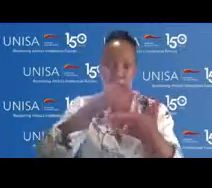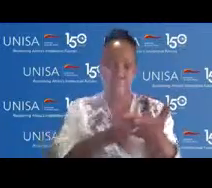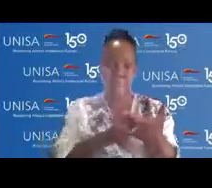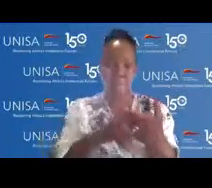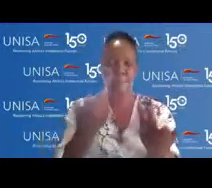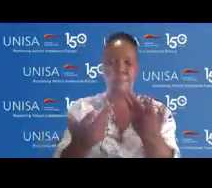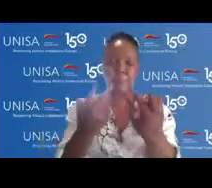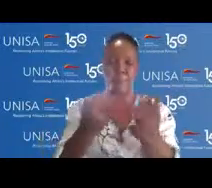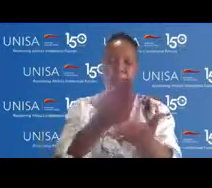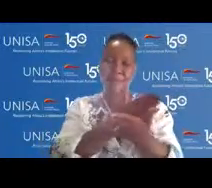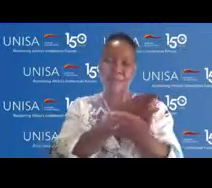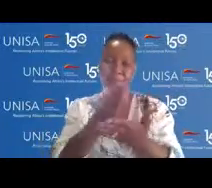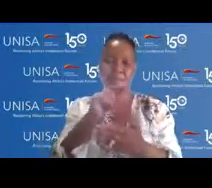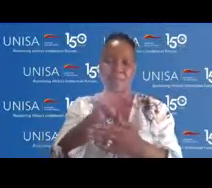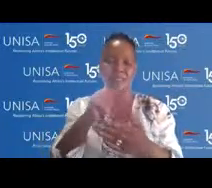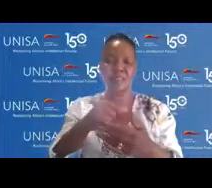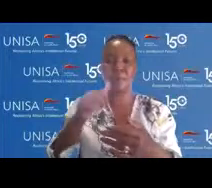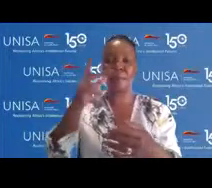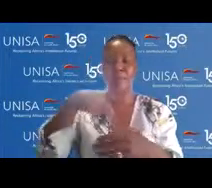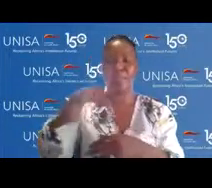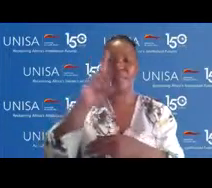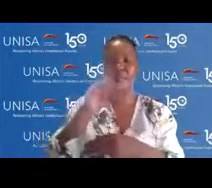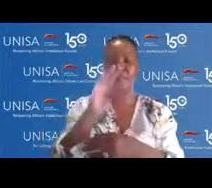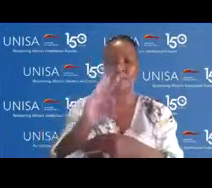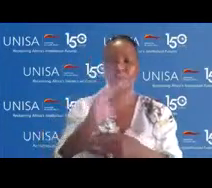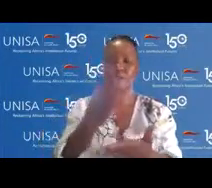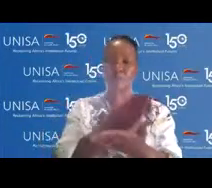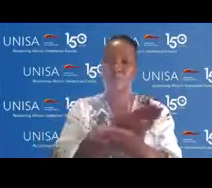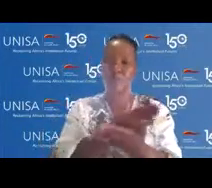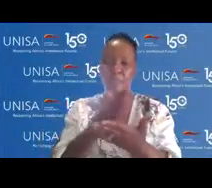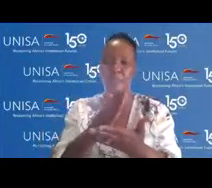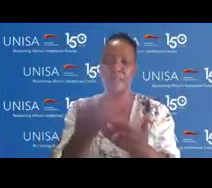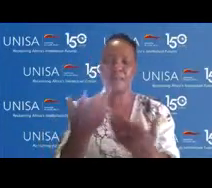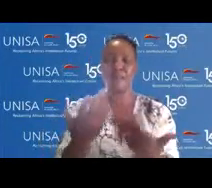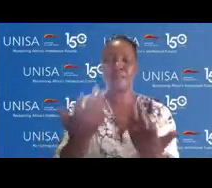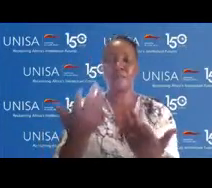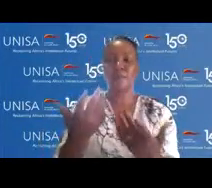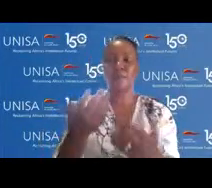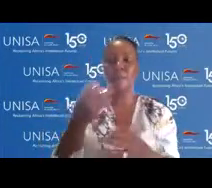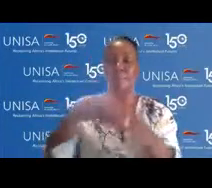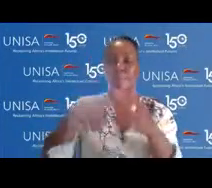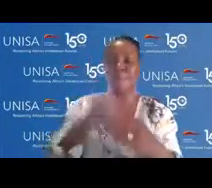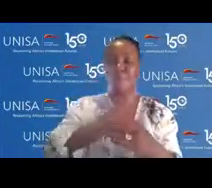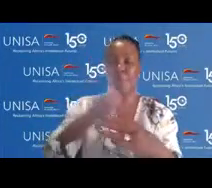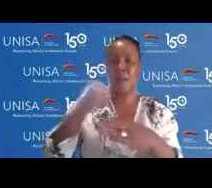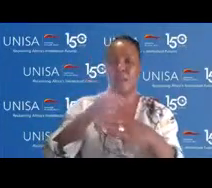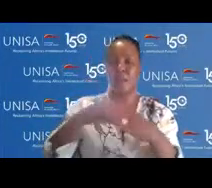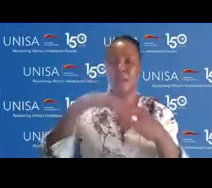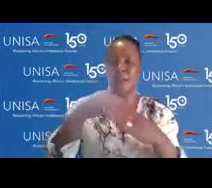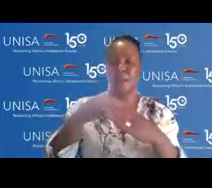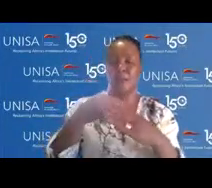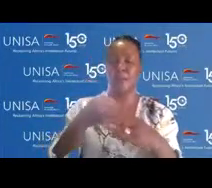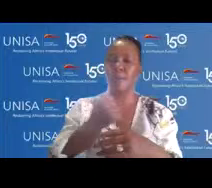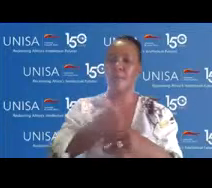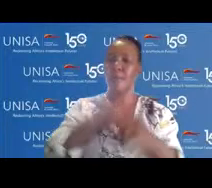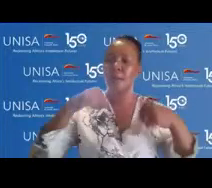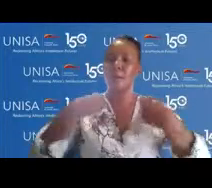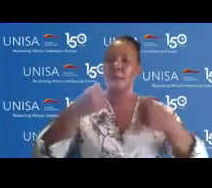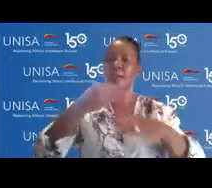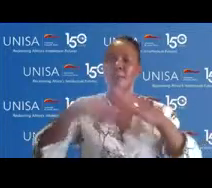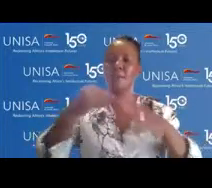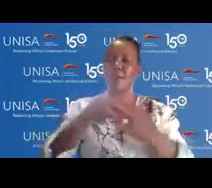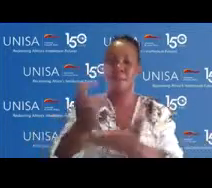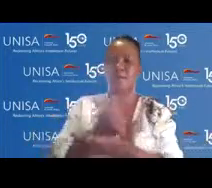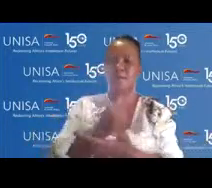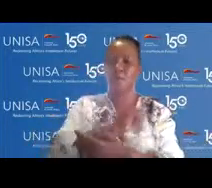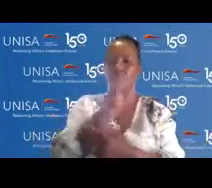this PDF, and you can share that, send it to your My Life email or save it onto your device and upload this